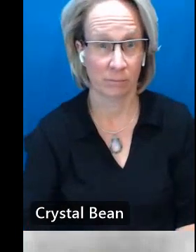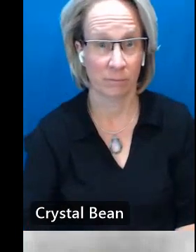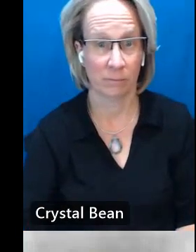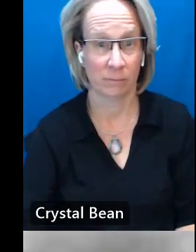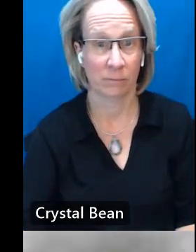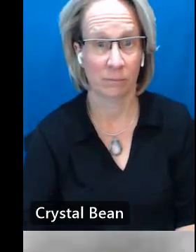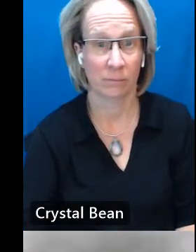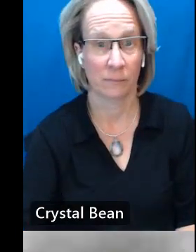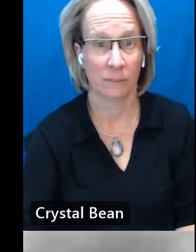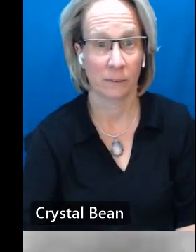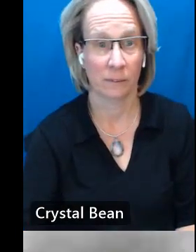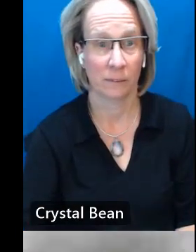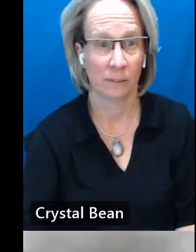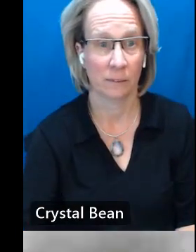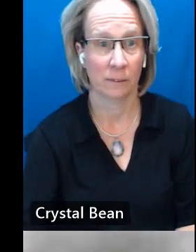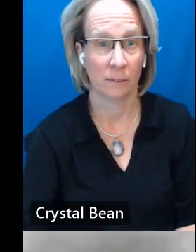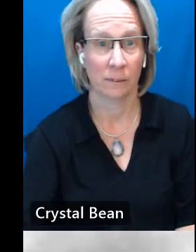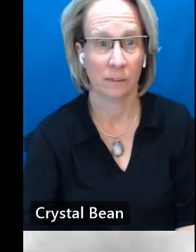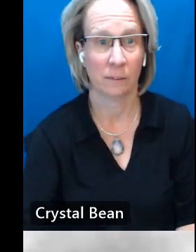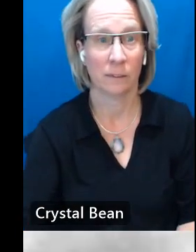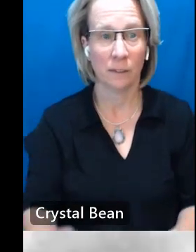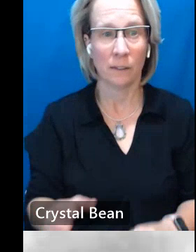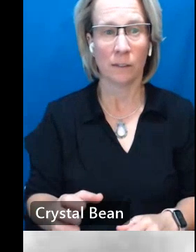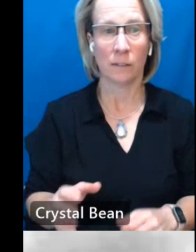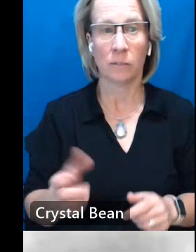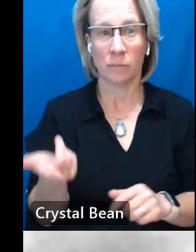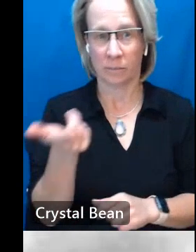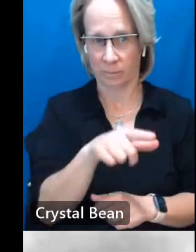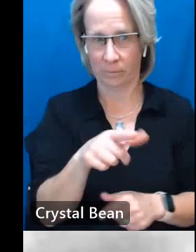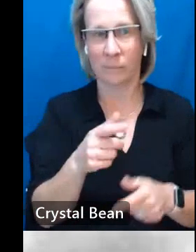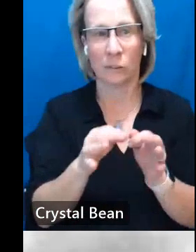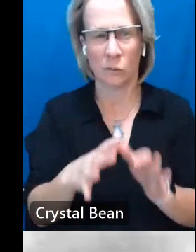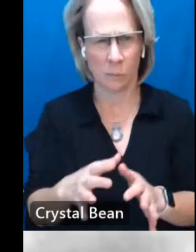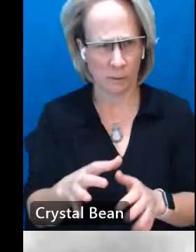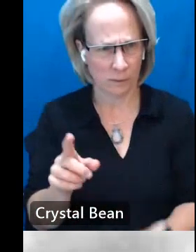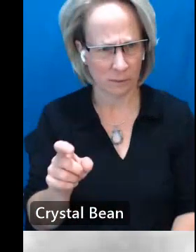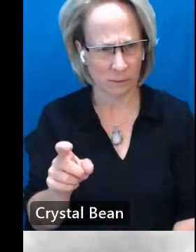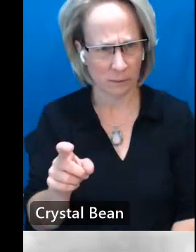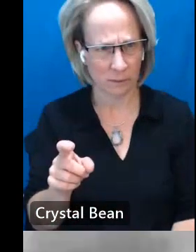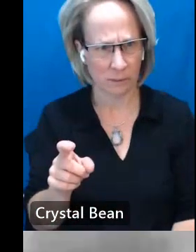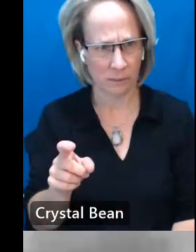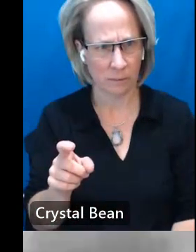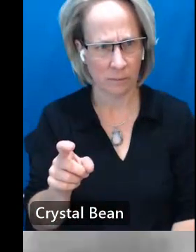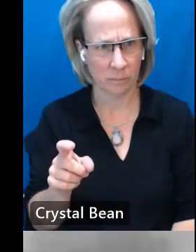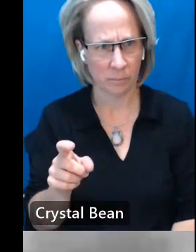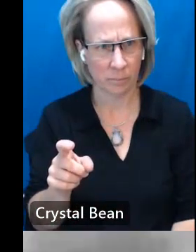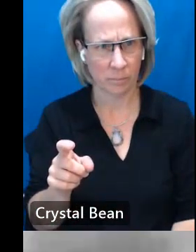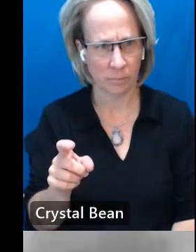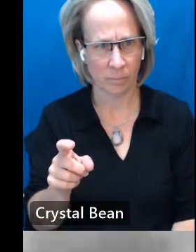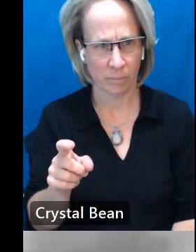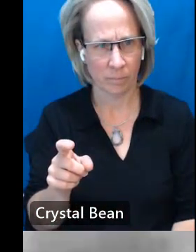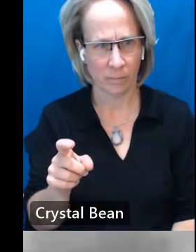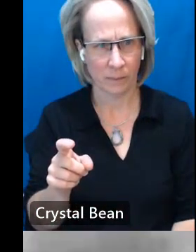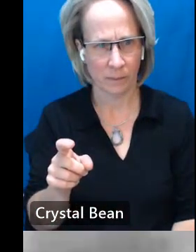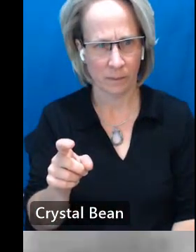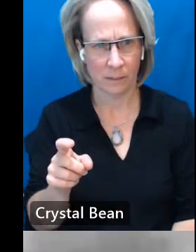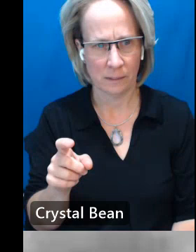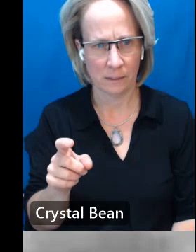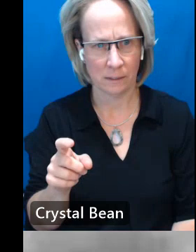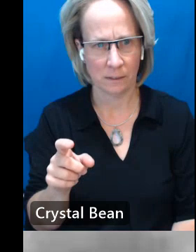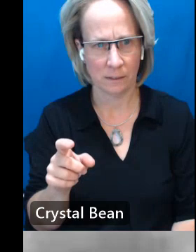So next then are OPUD 4s. And like we talked about yesterday, that's what you use to establish a non-recurring